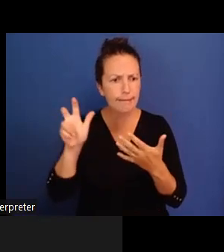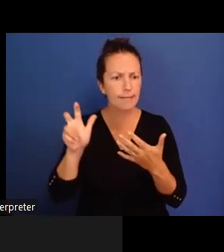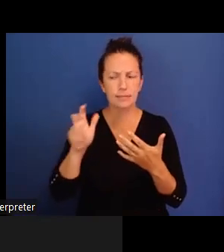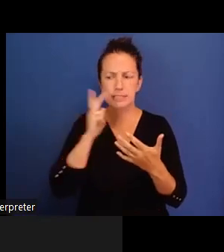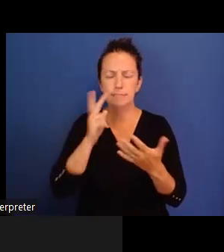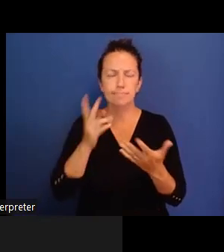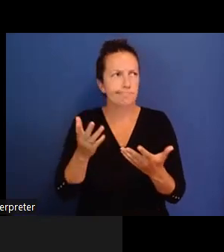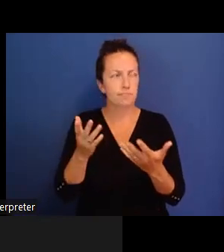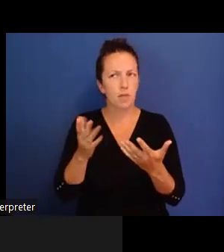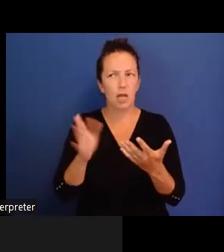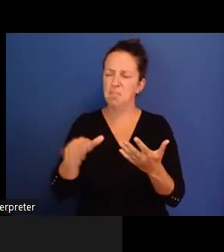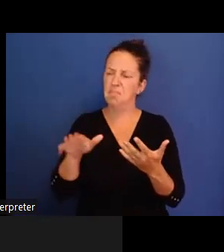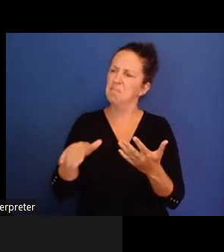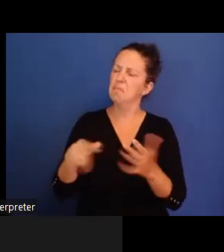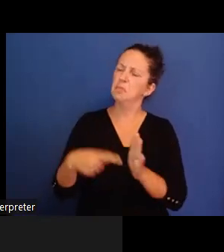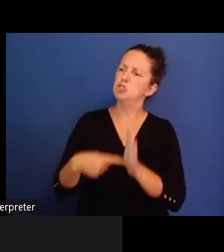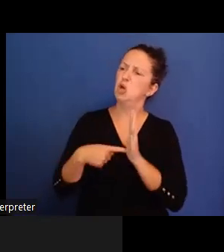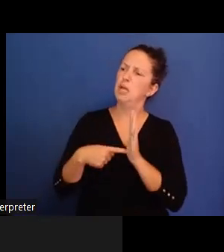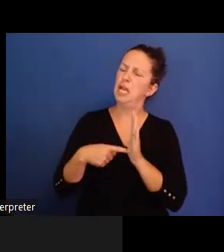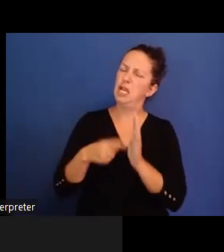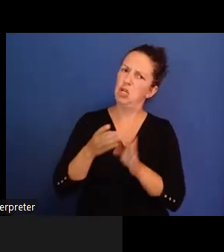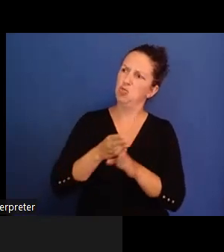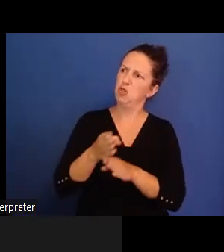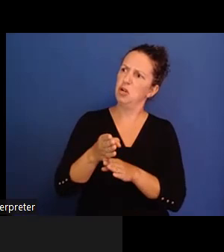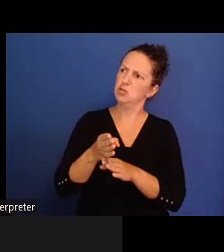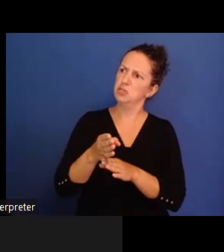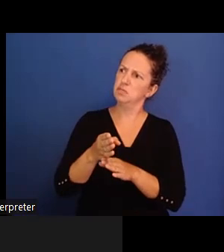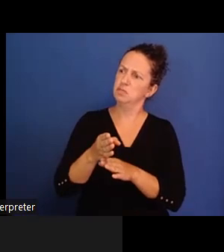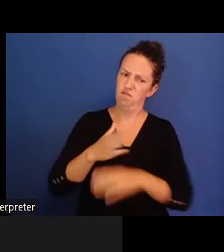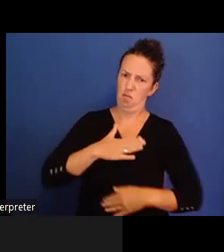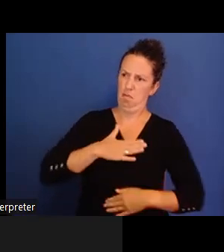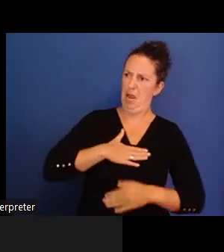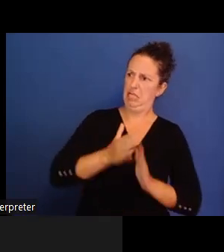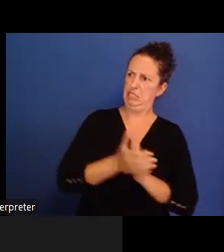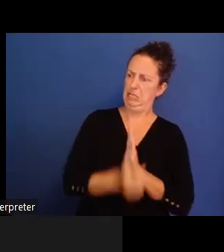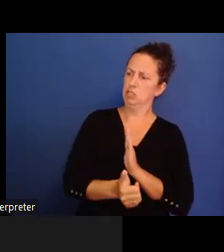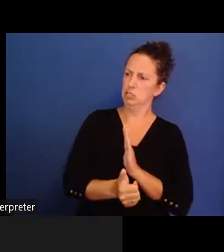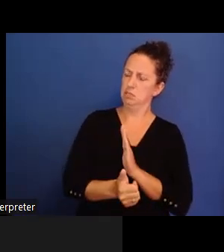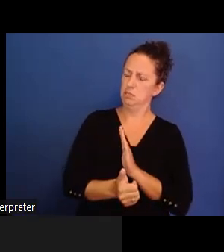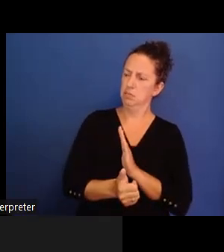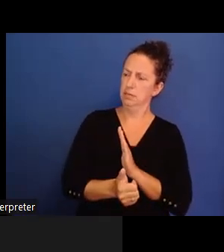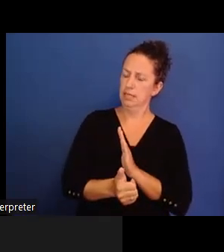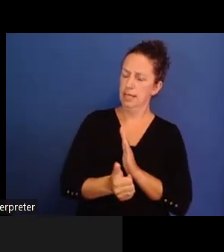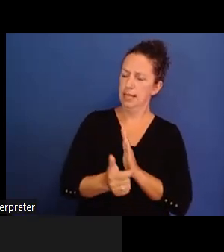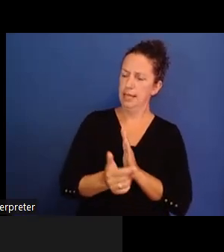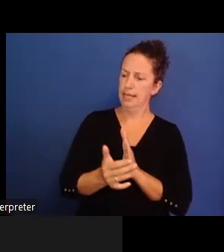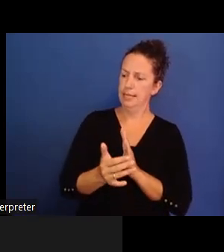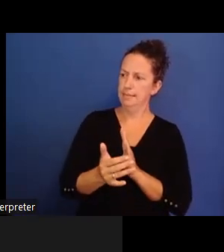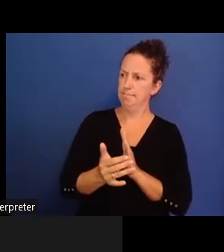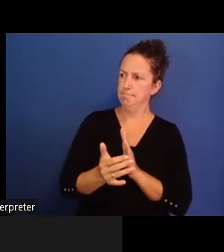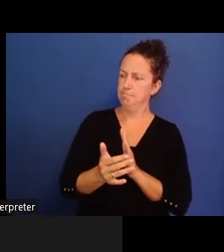show me what types of careers somebody with my particular skills um,